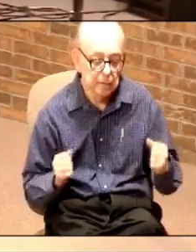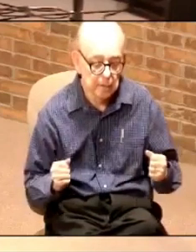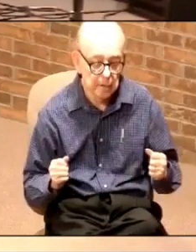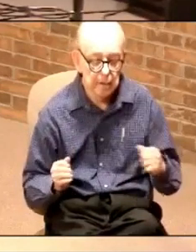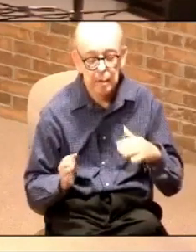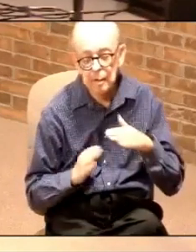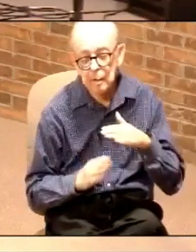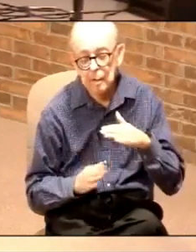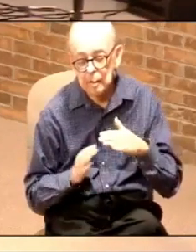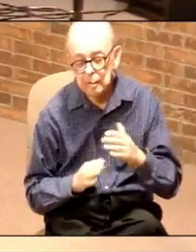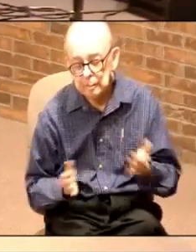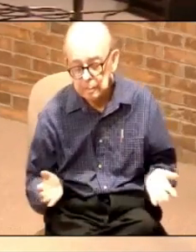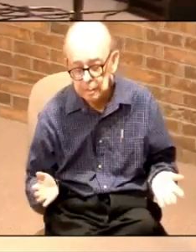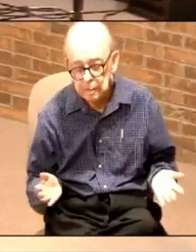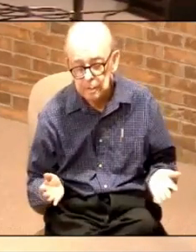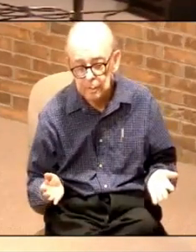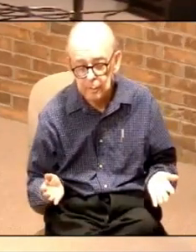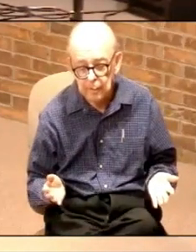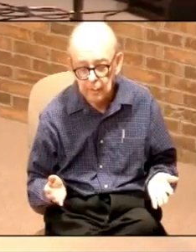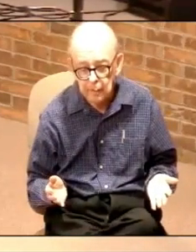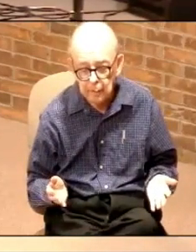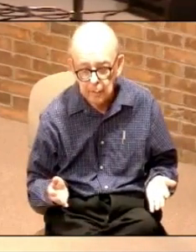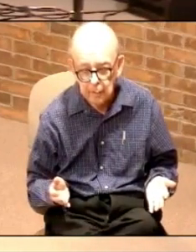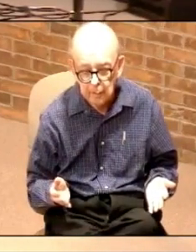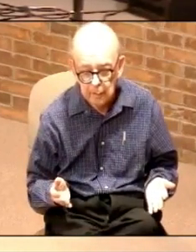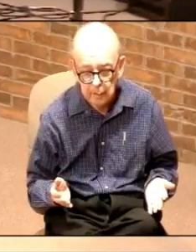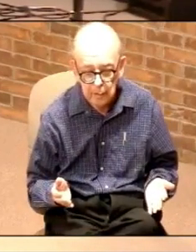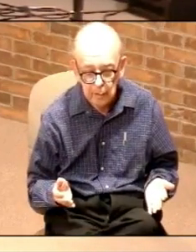to basically, you